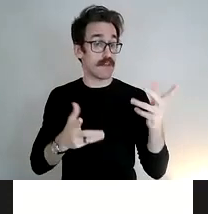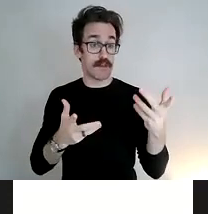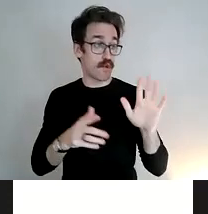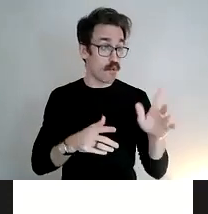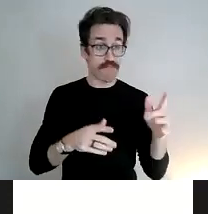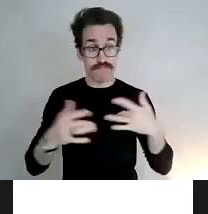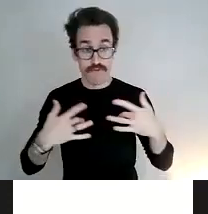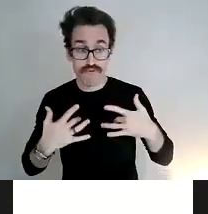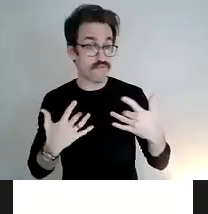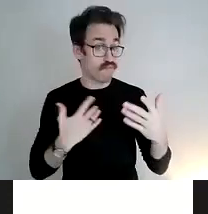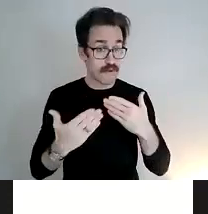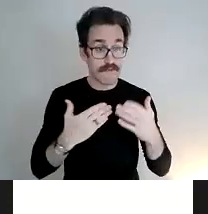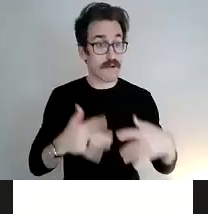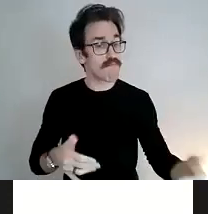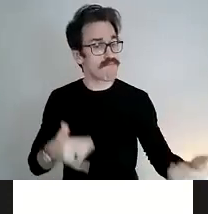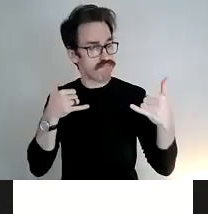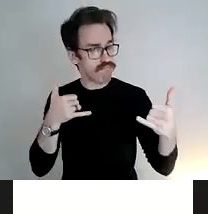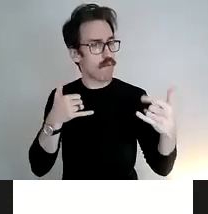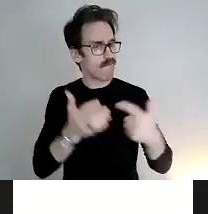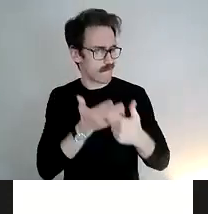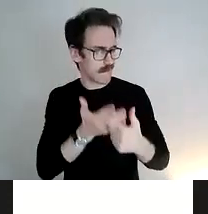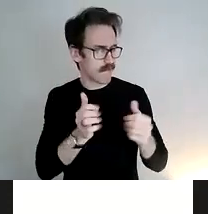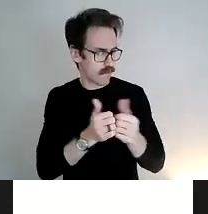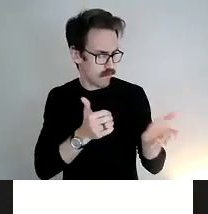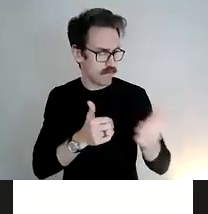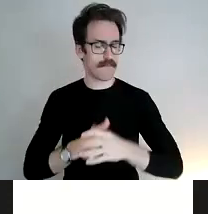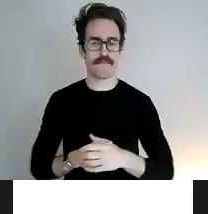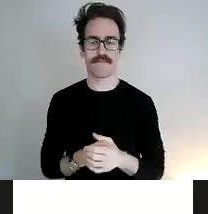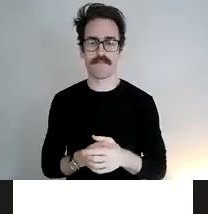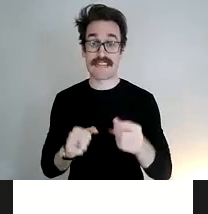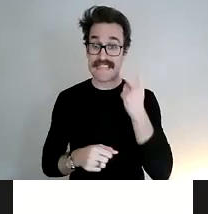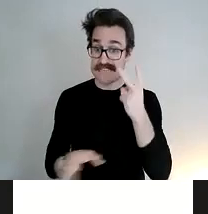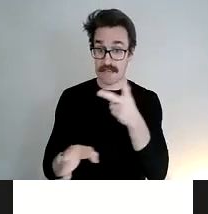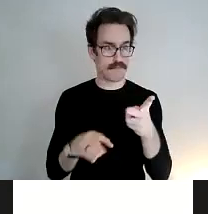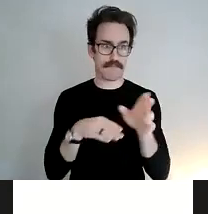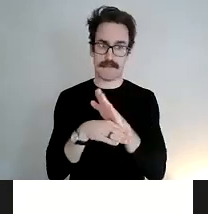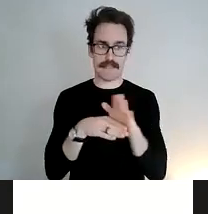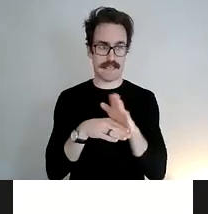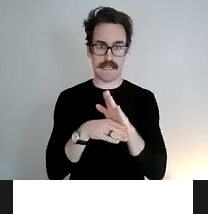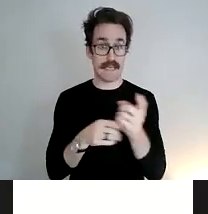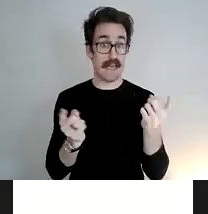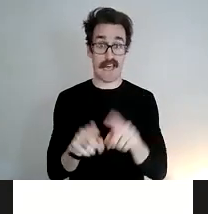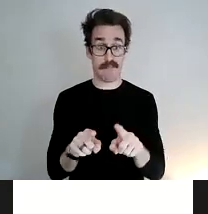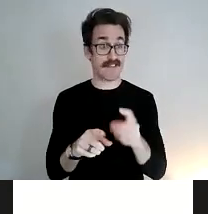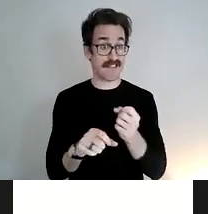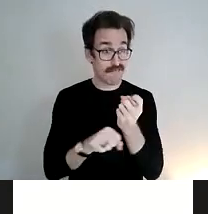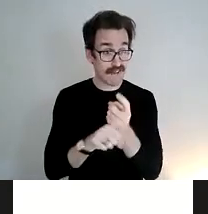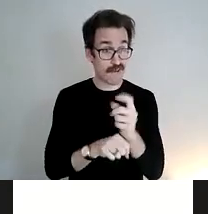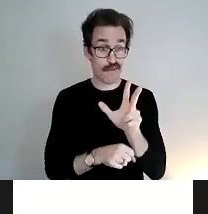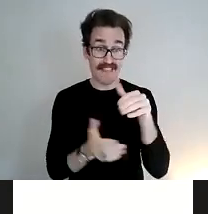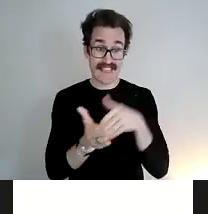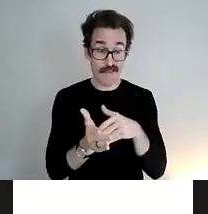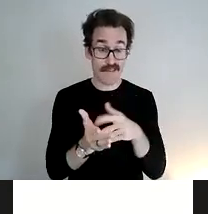and take next steps from there. As you'll see, we're very busy, more than 3,000 allegations or calls